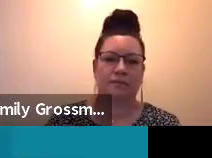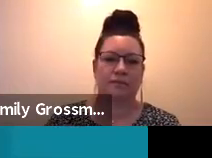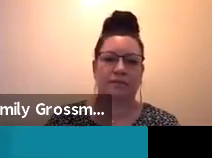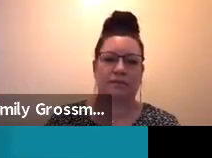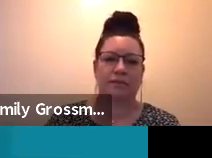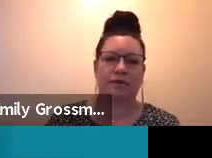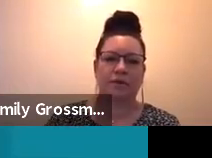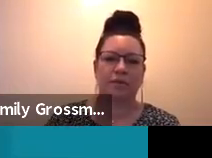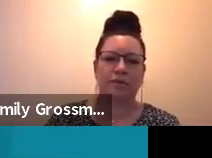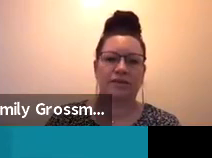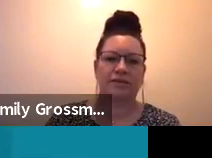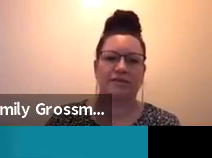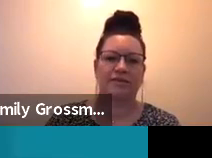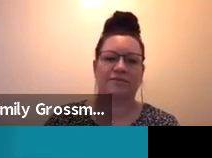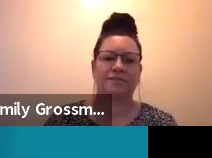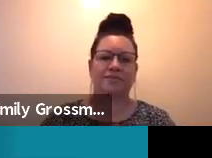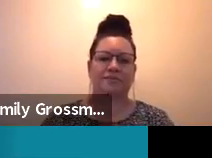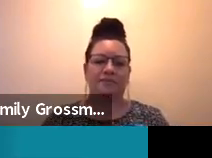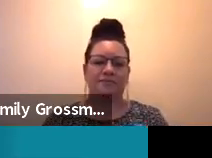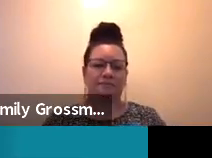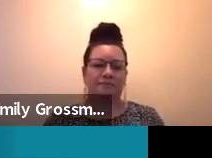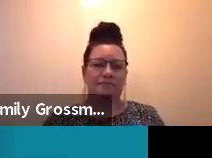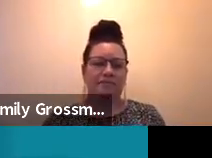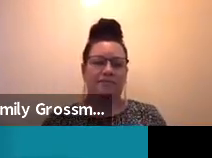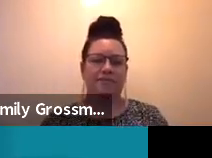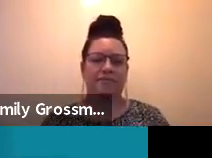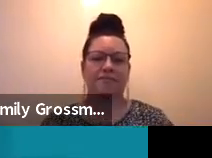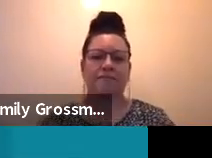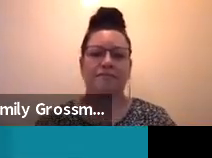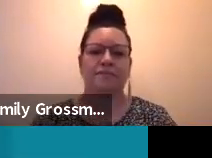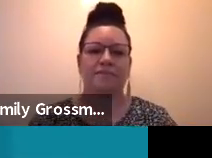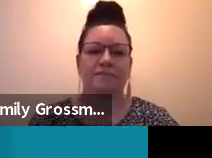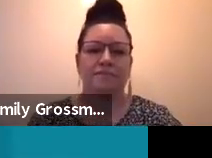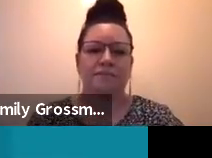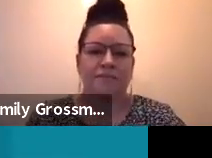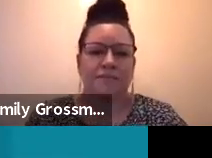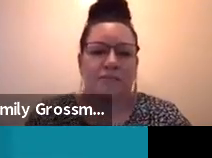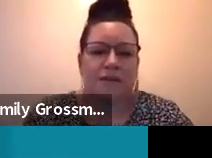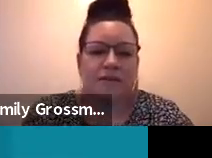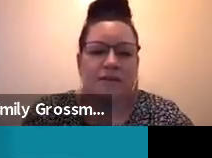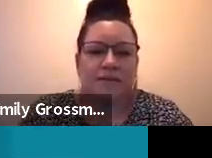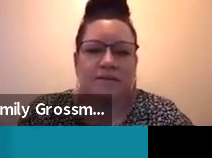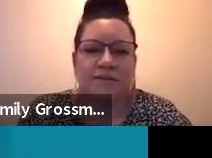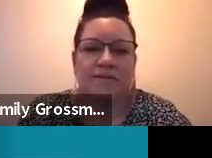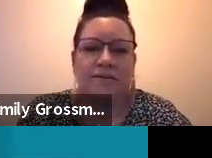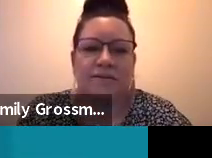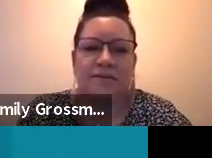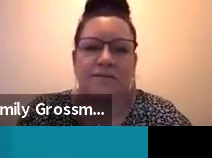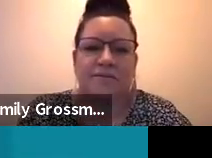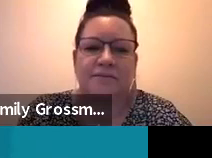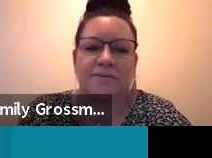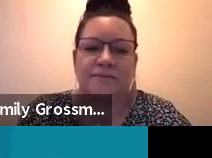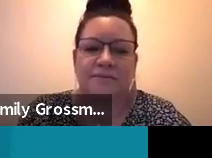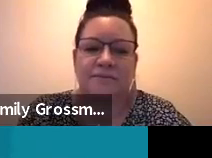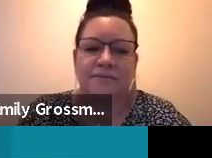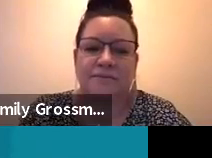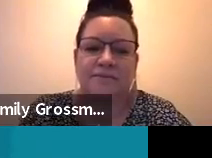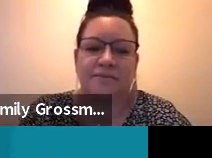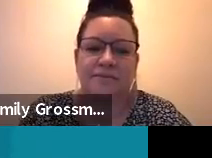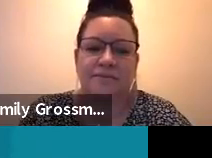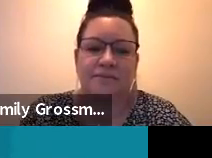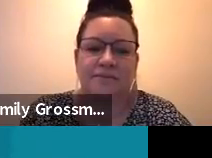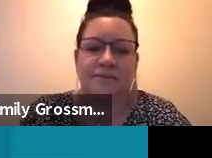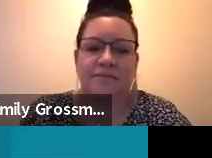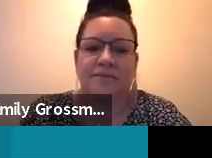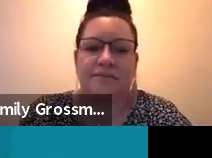these dishes going past on the train. And in the center, there is the chef creating